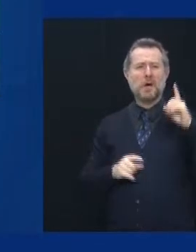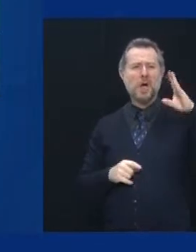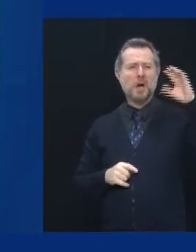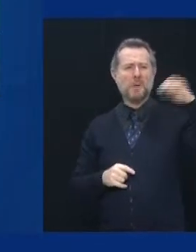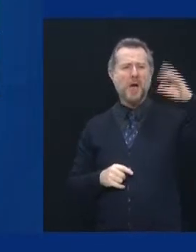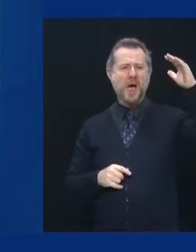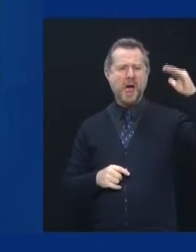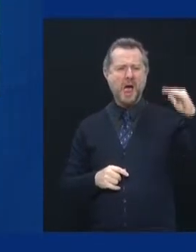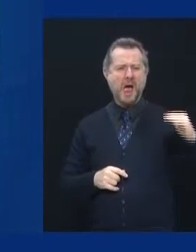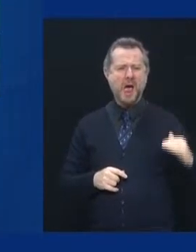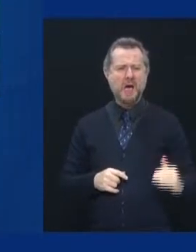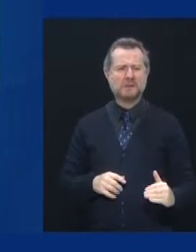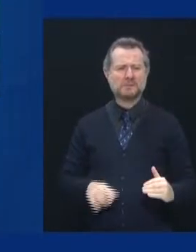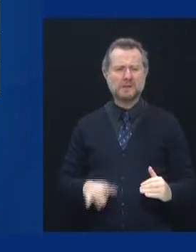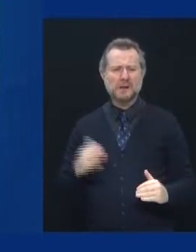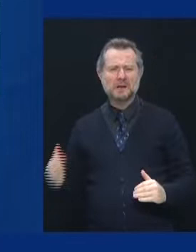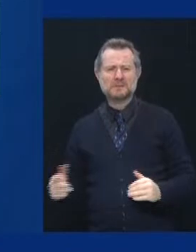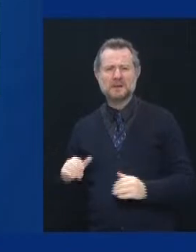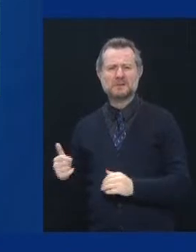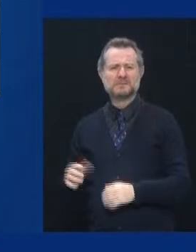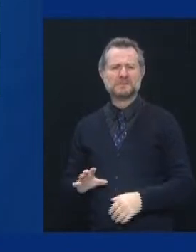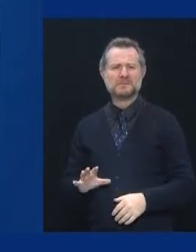50%.